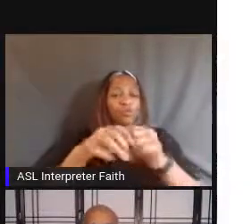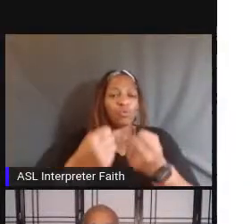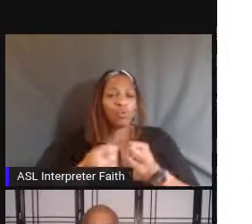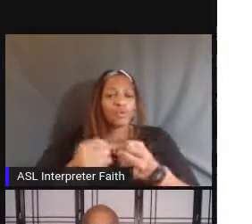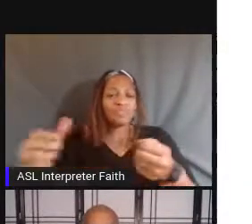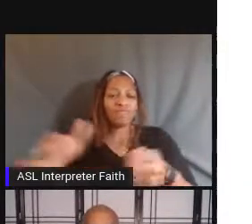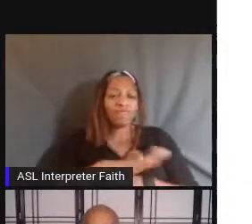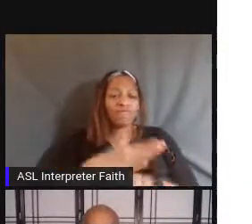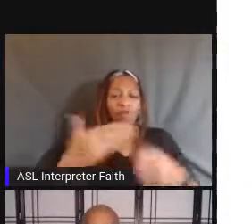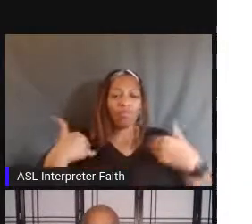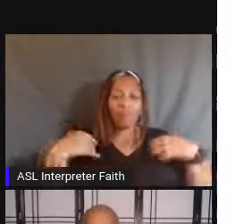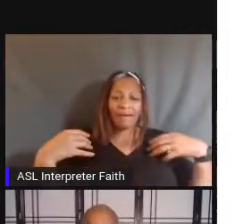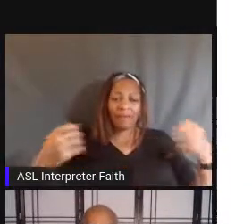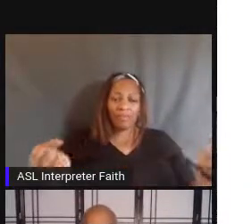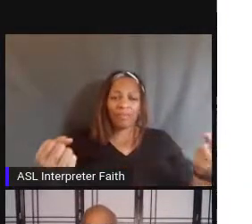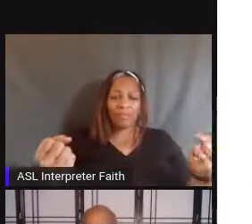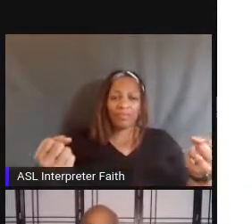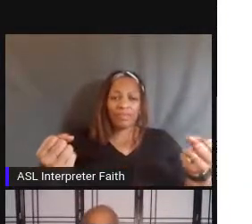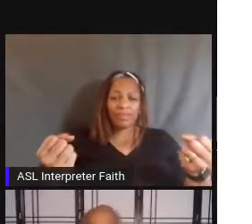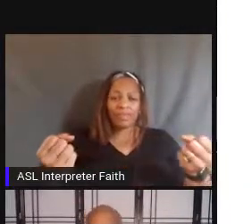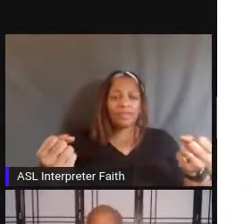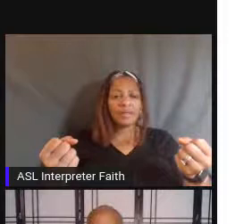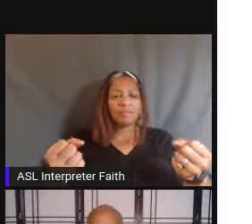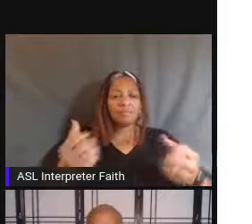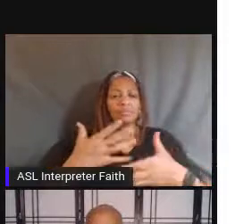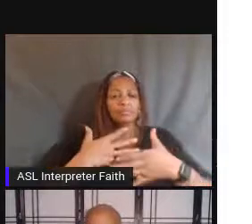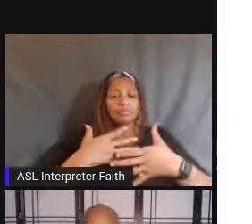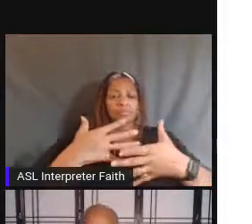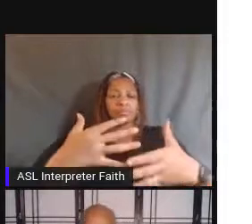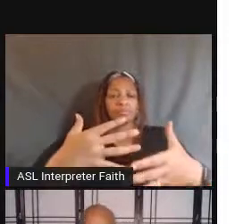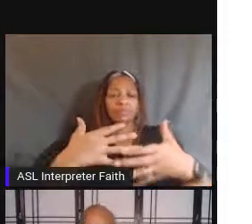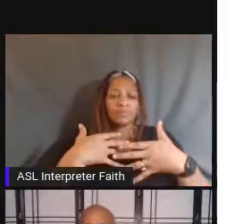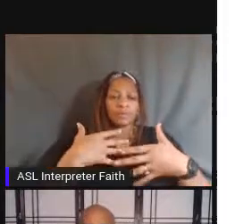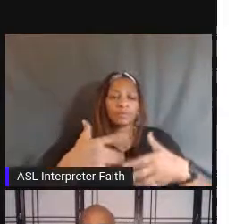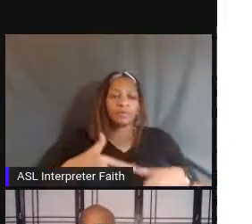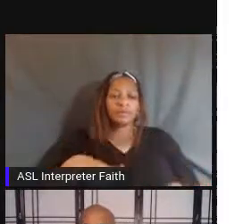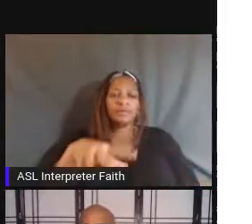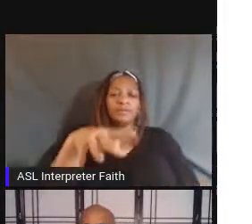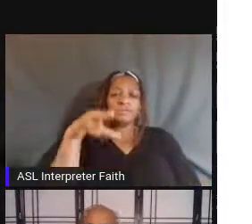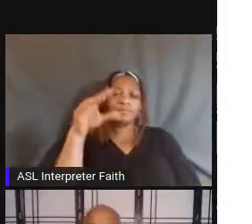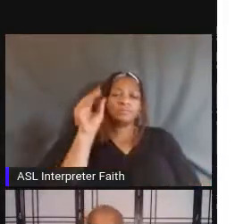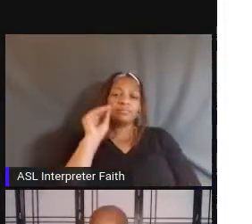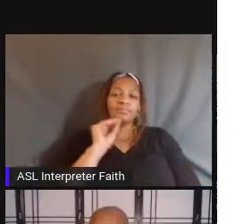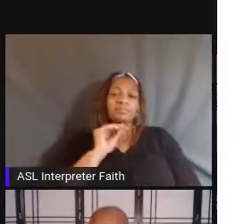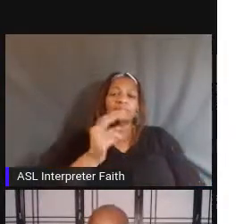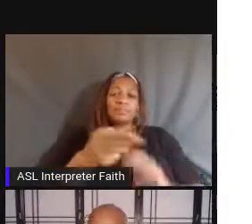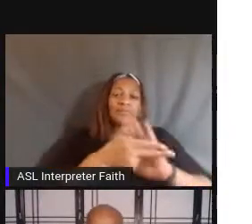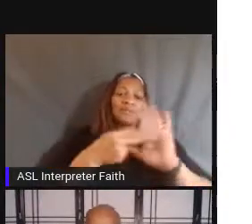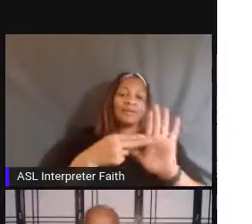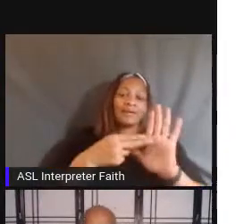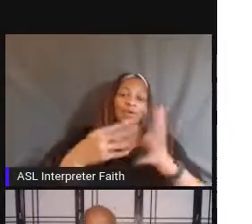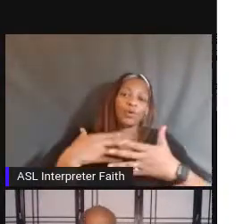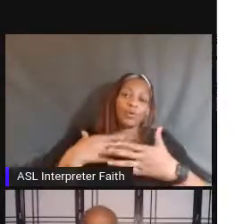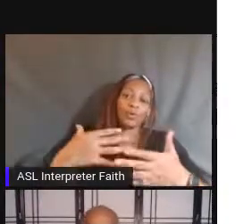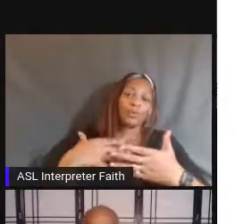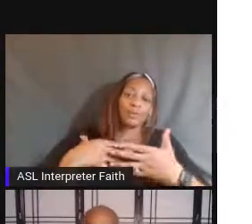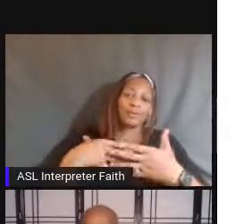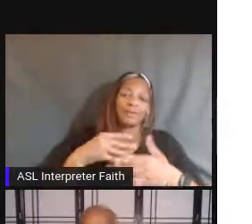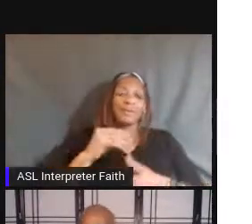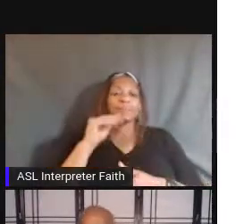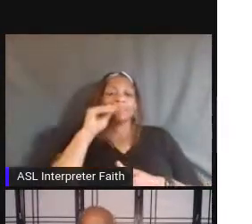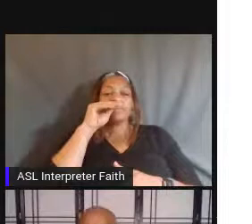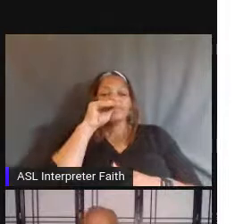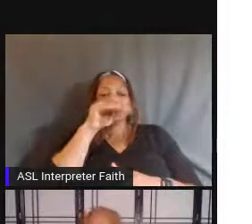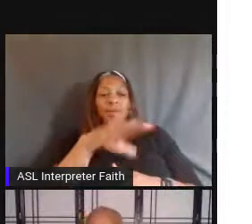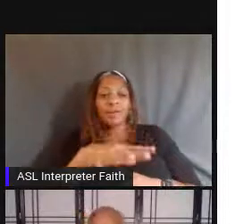like your breath. You do not simply inhale and call that breathing. You do not simply exhale and call that breathing. You